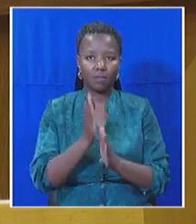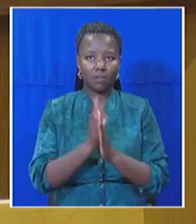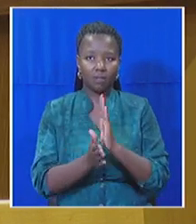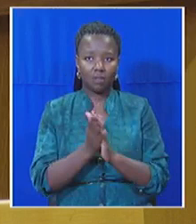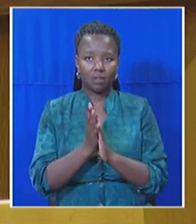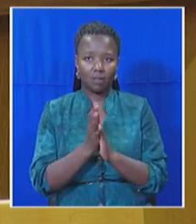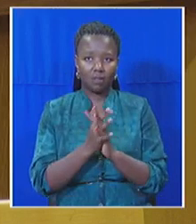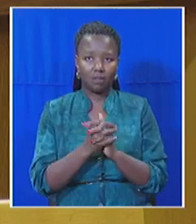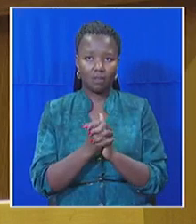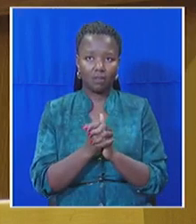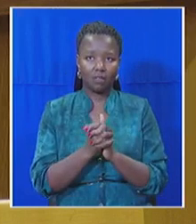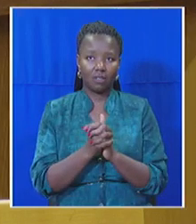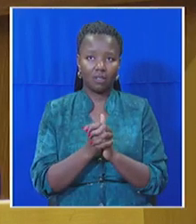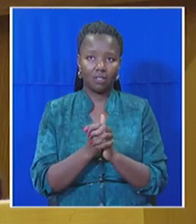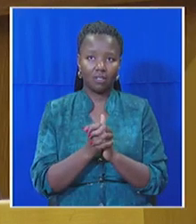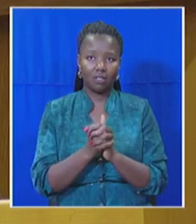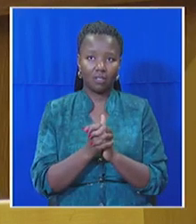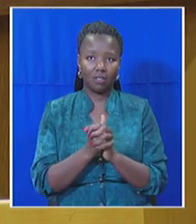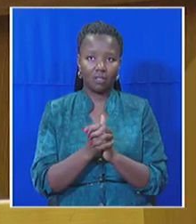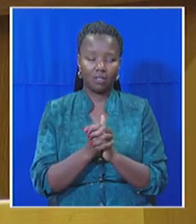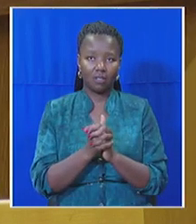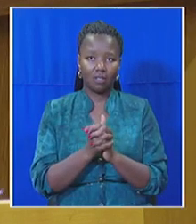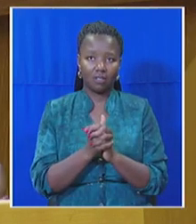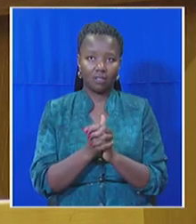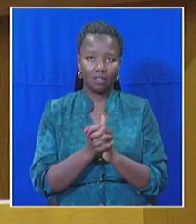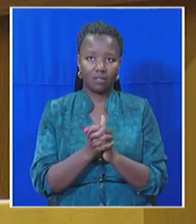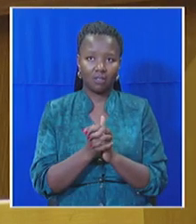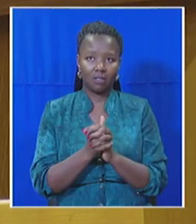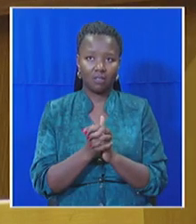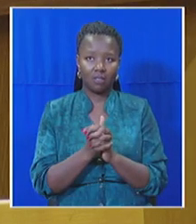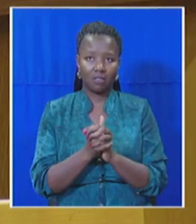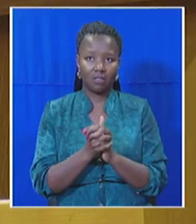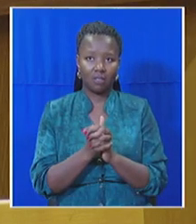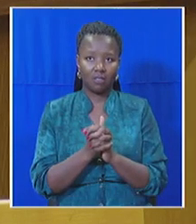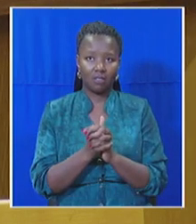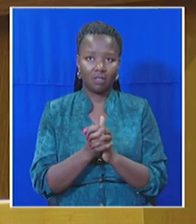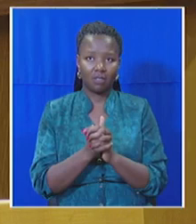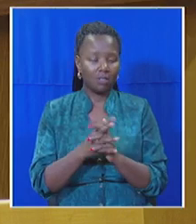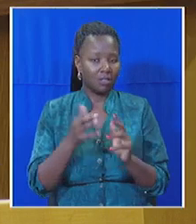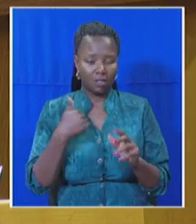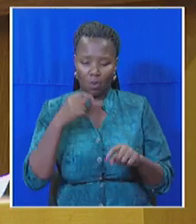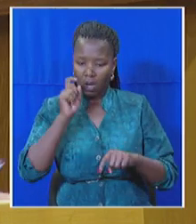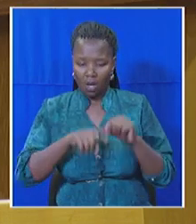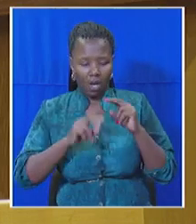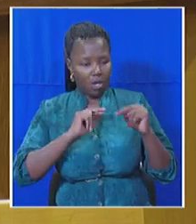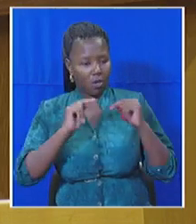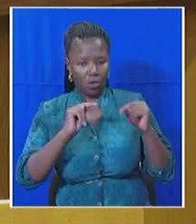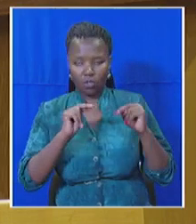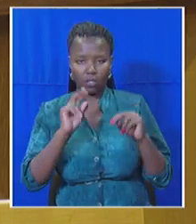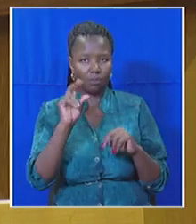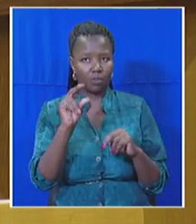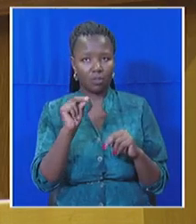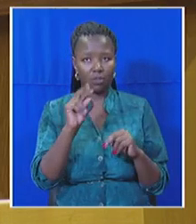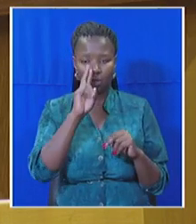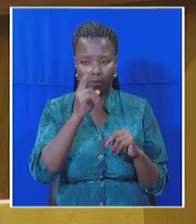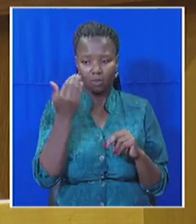as all that. We need to transform our rugby. We cannot negotiate any longer. We need, we've done